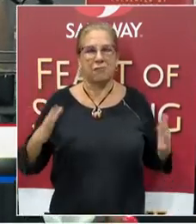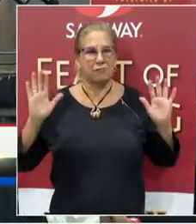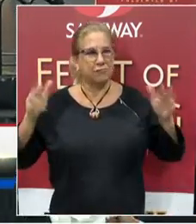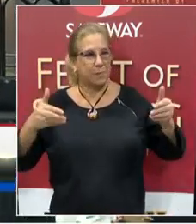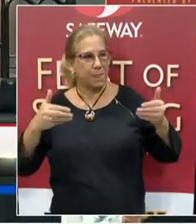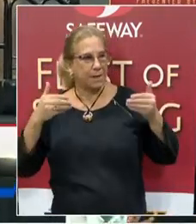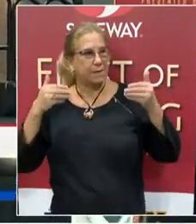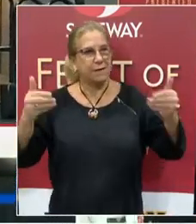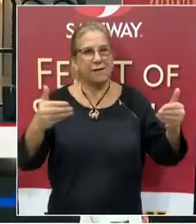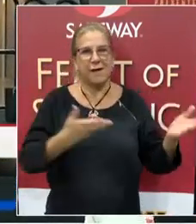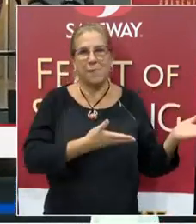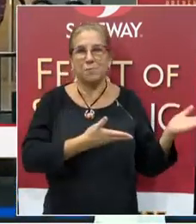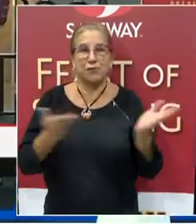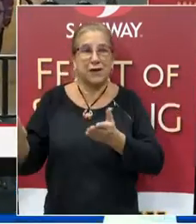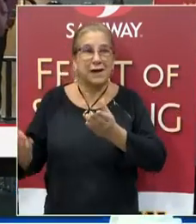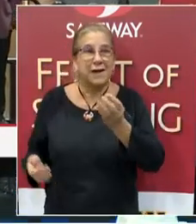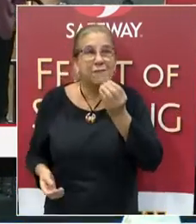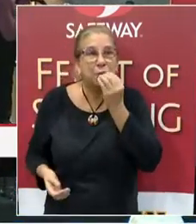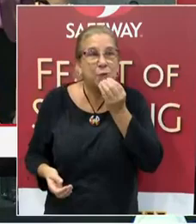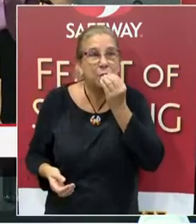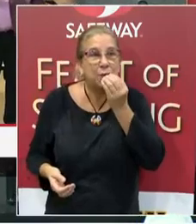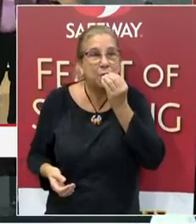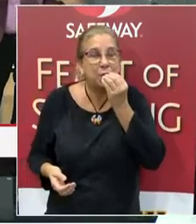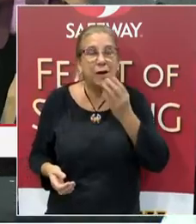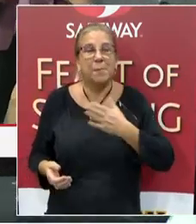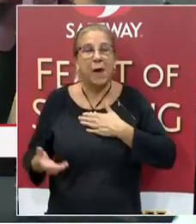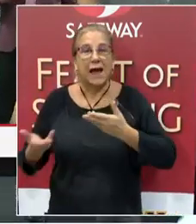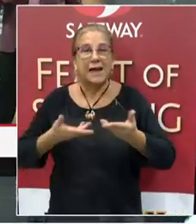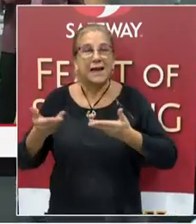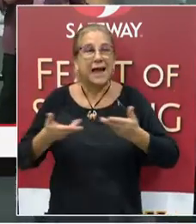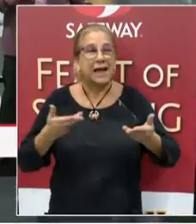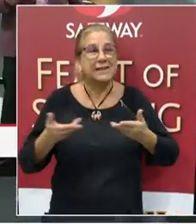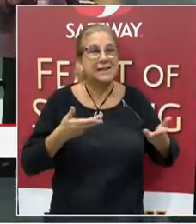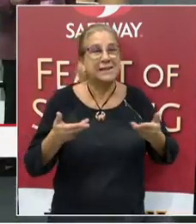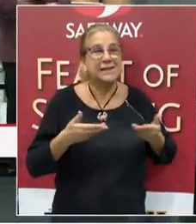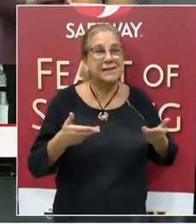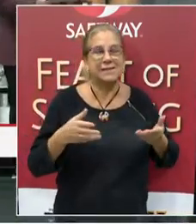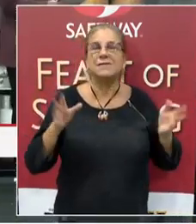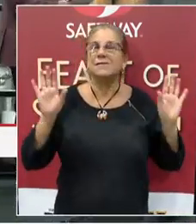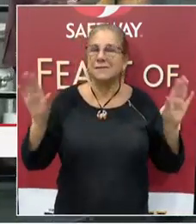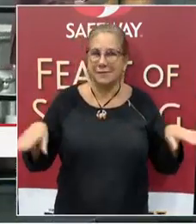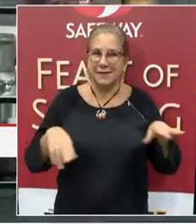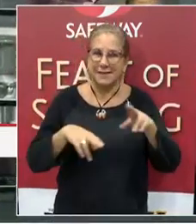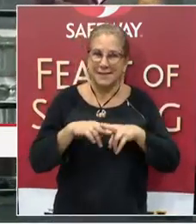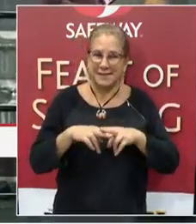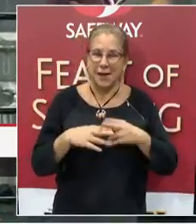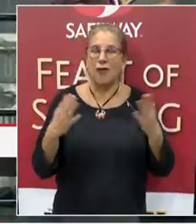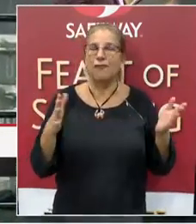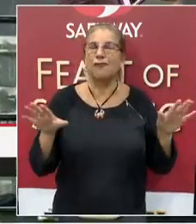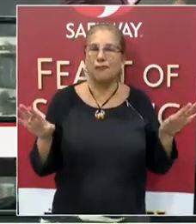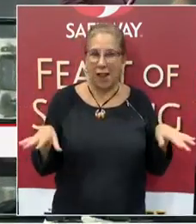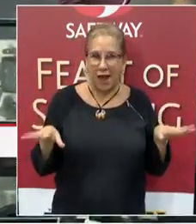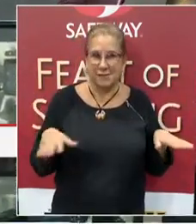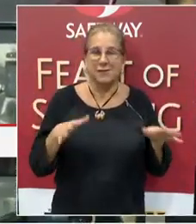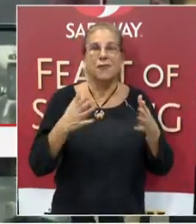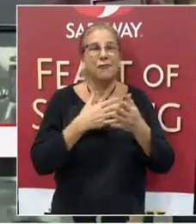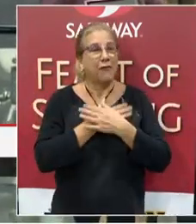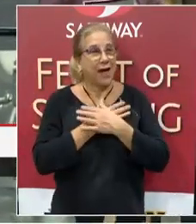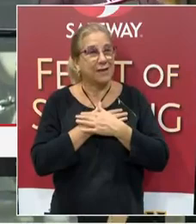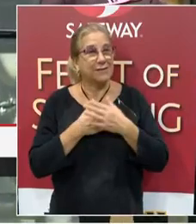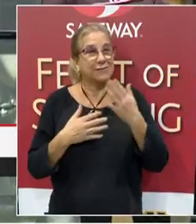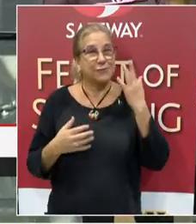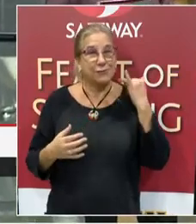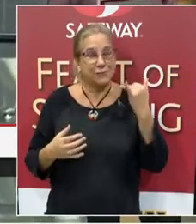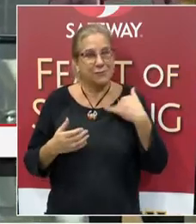guests, sit back and relax because you're going to be served. Isn't that